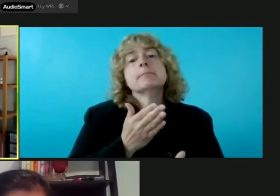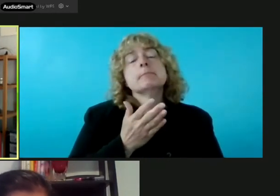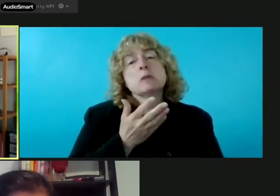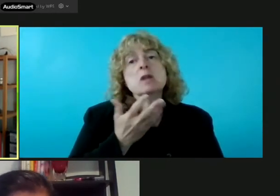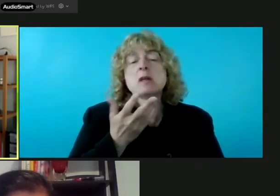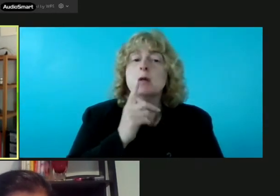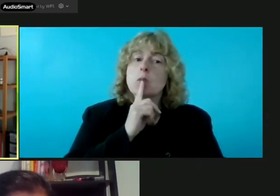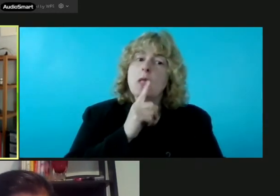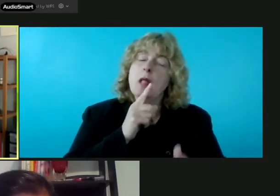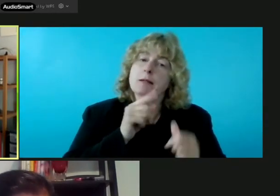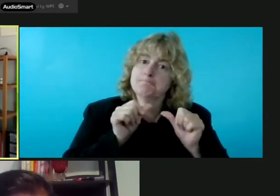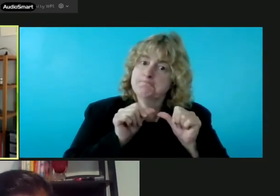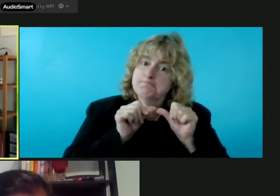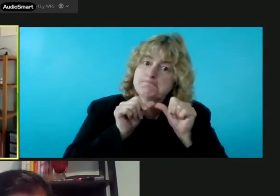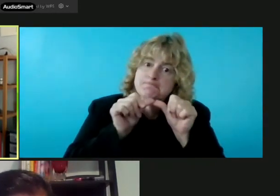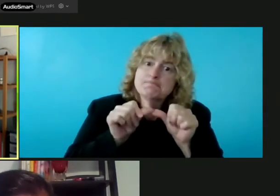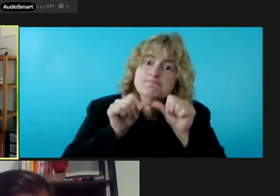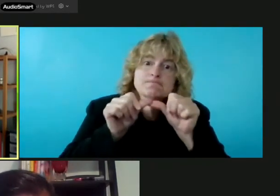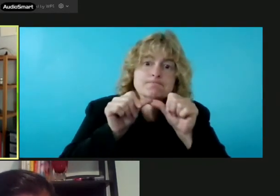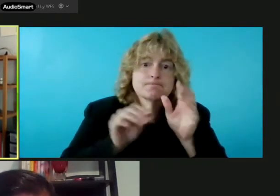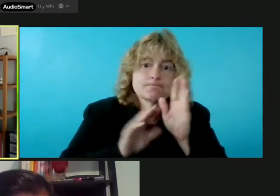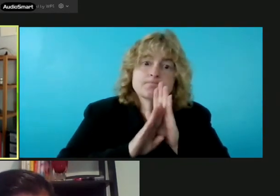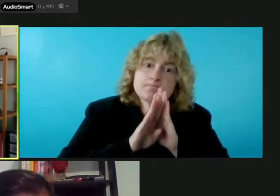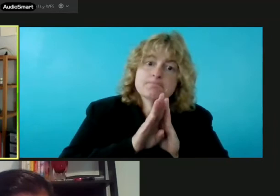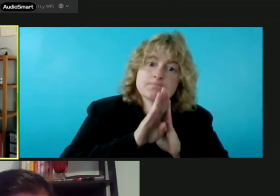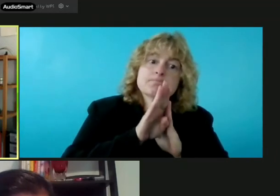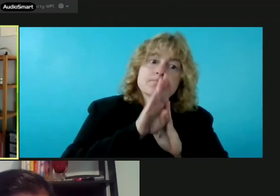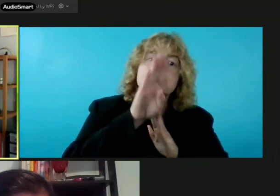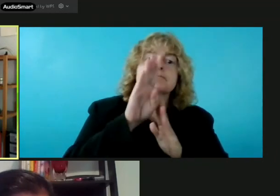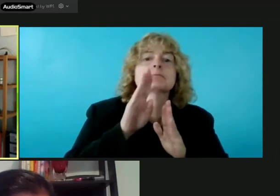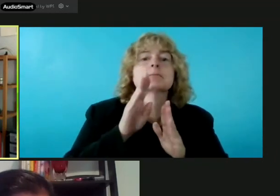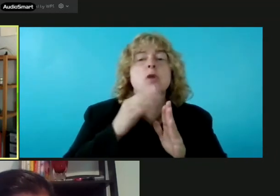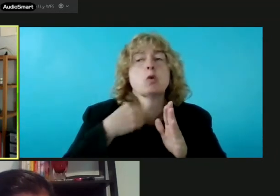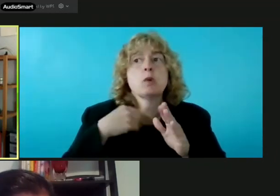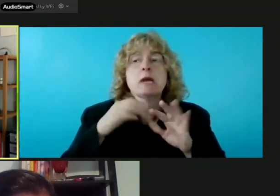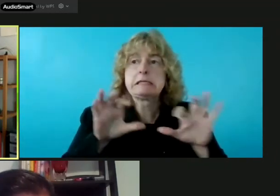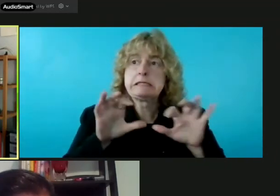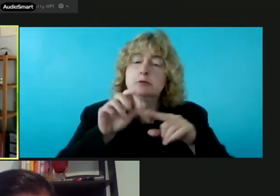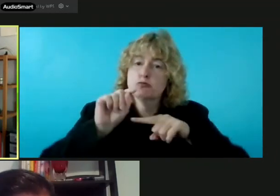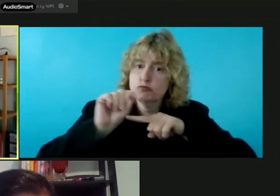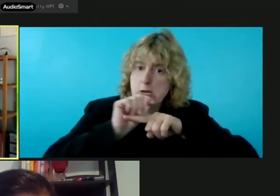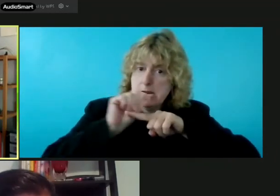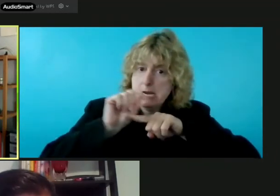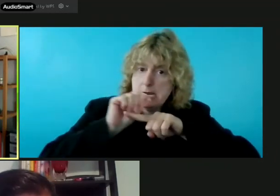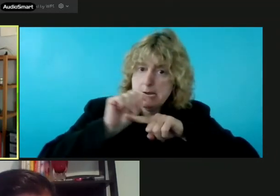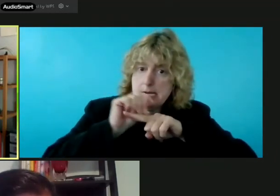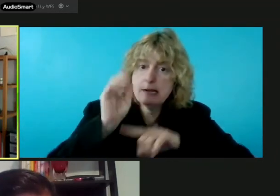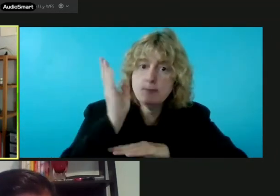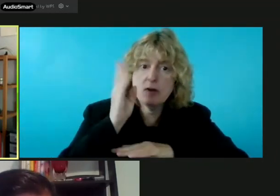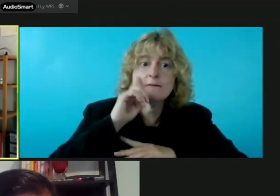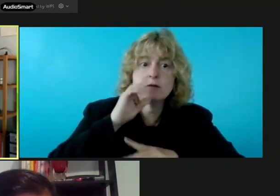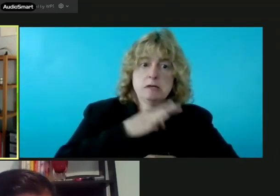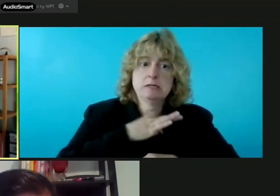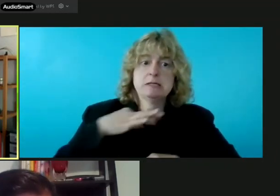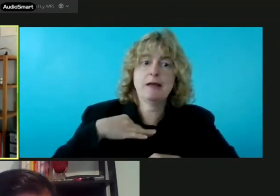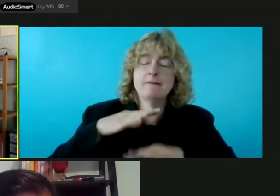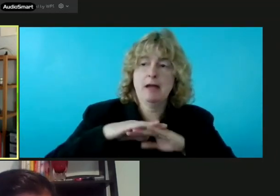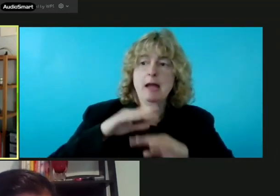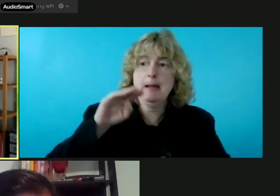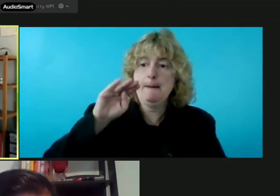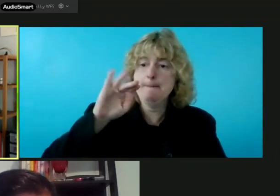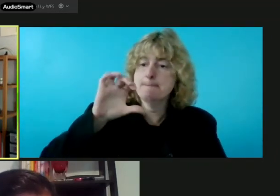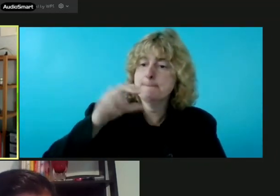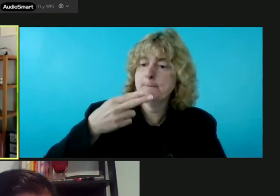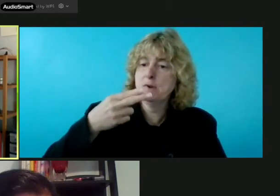an ongoing story as it evolves. We did do a training presentation for the staff in the Michigan Primary Care